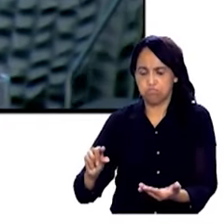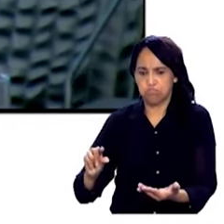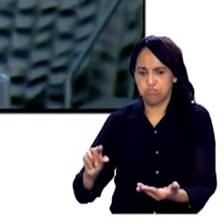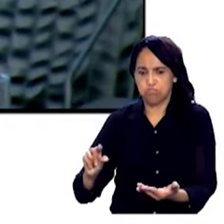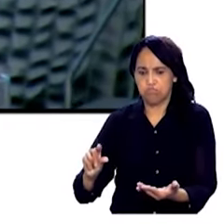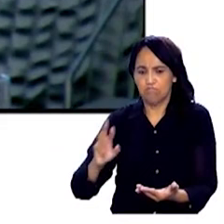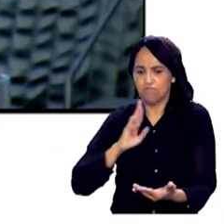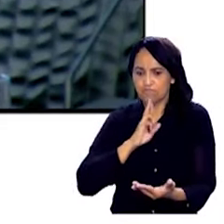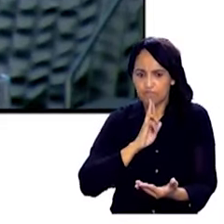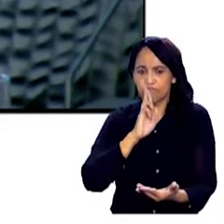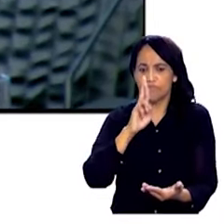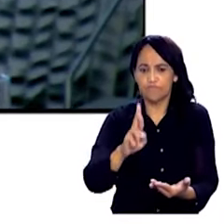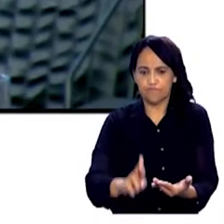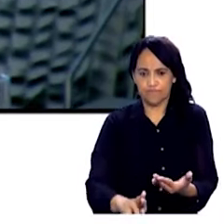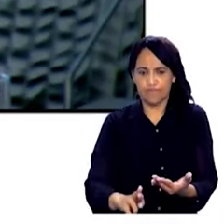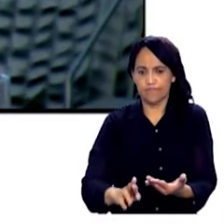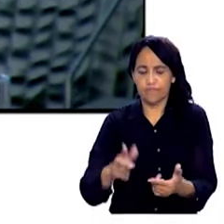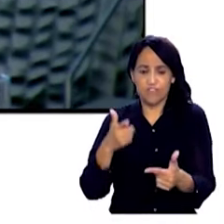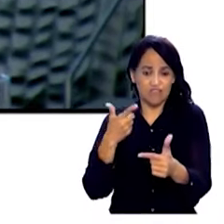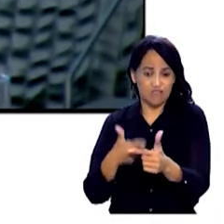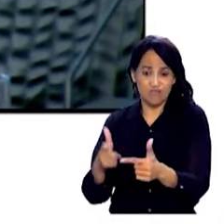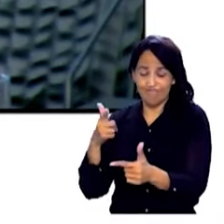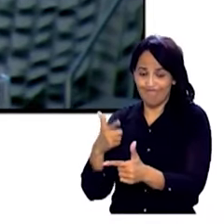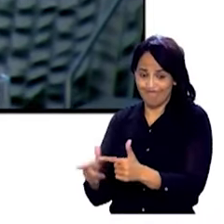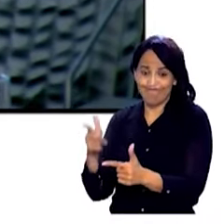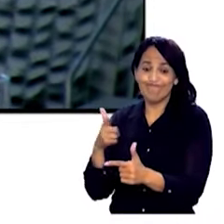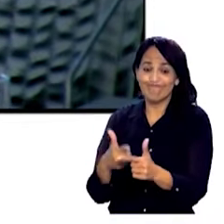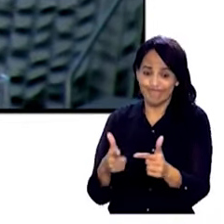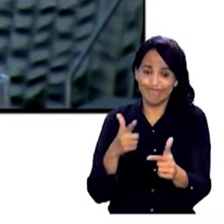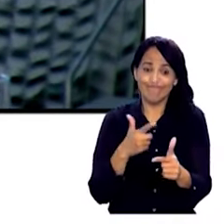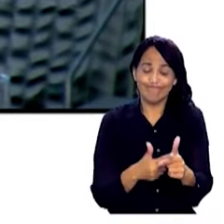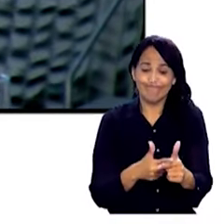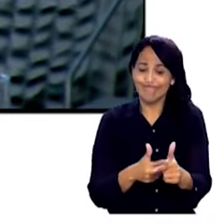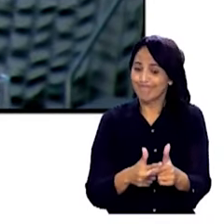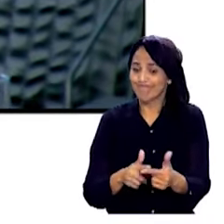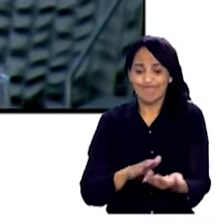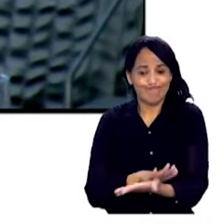submit expc antira